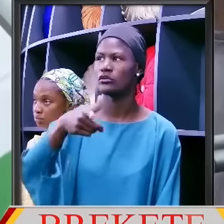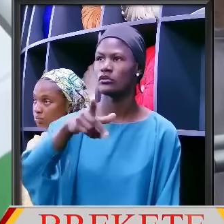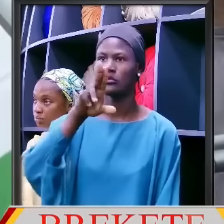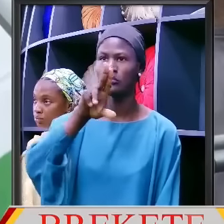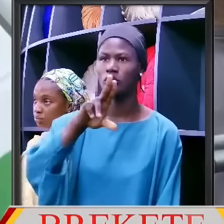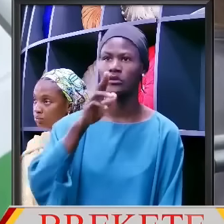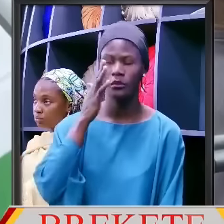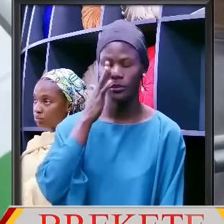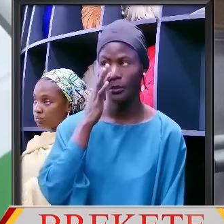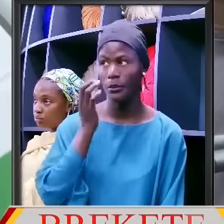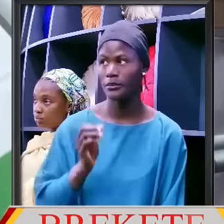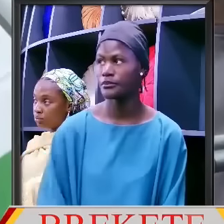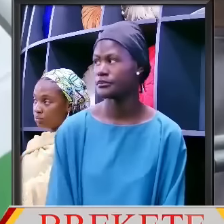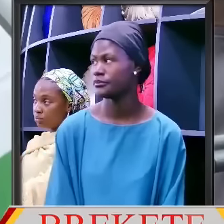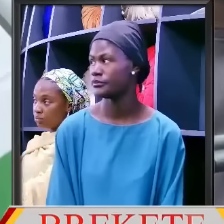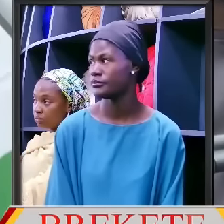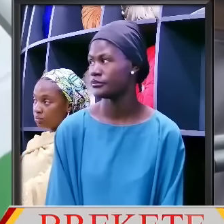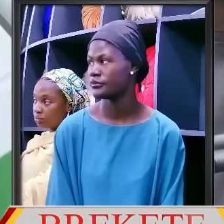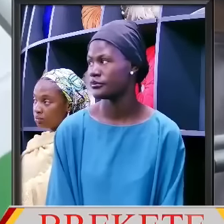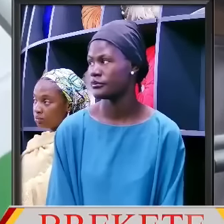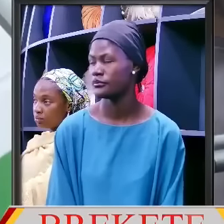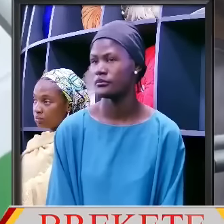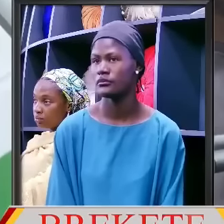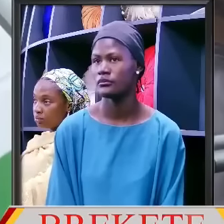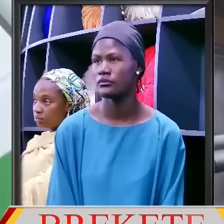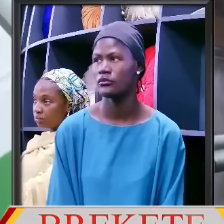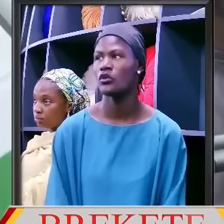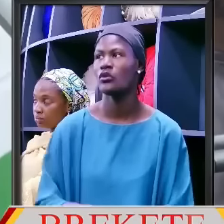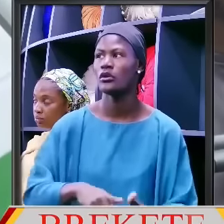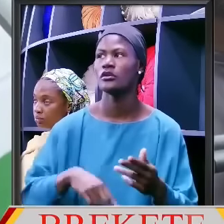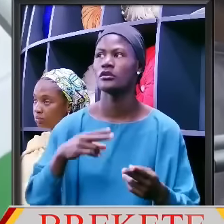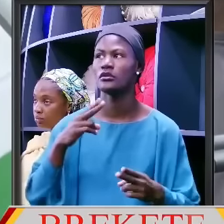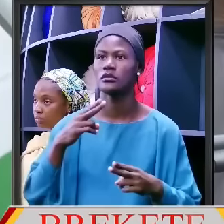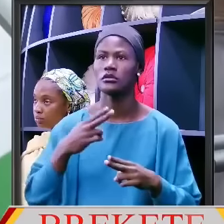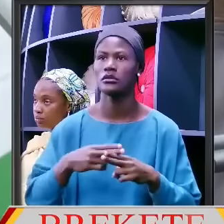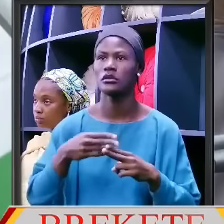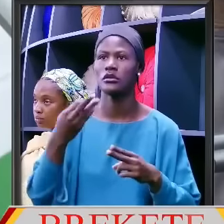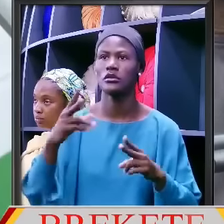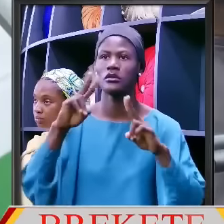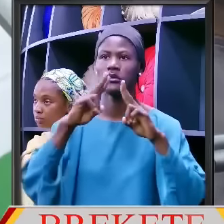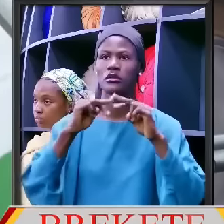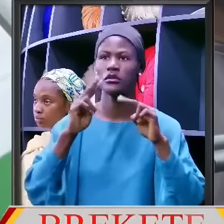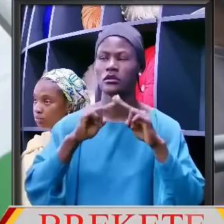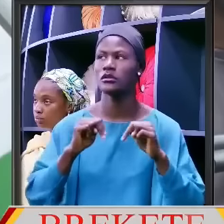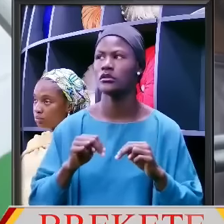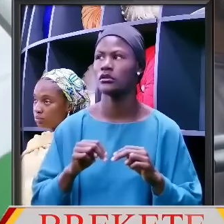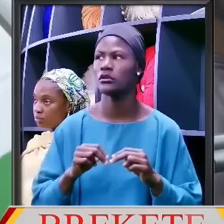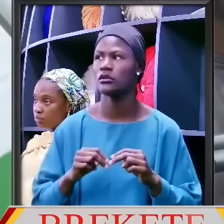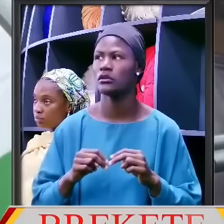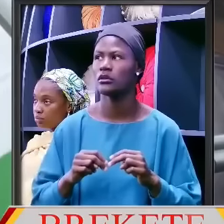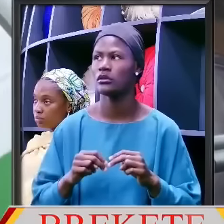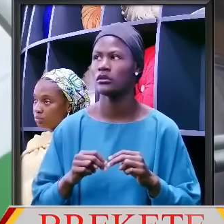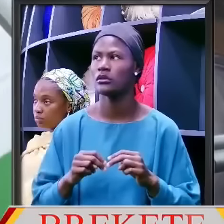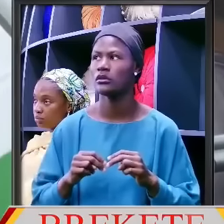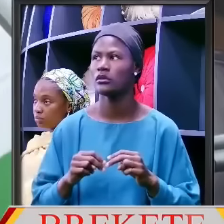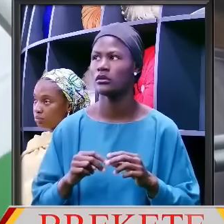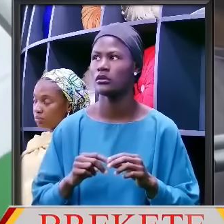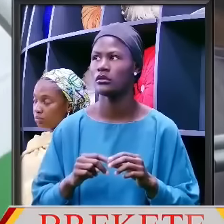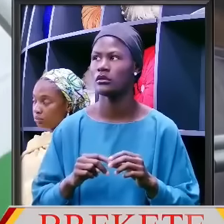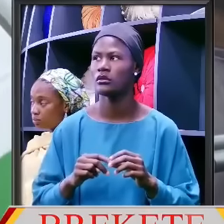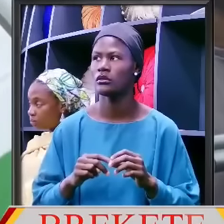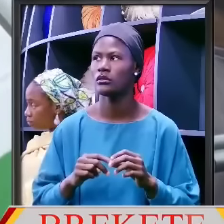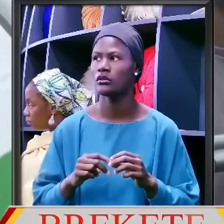don't know the local government. I know you only in Kerefi. What will be the name of your village? I don't know, sir. The name of him parish.